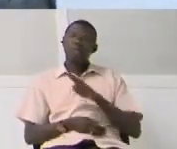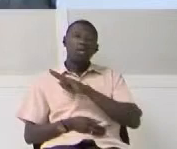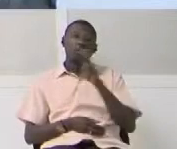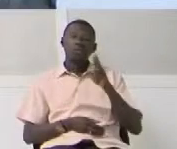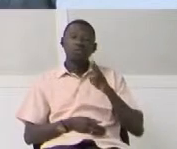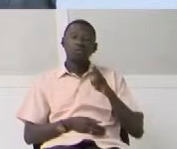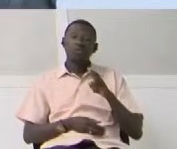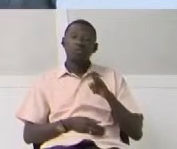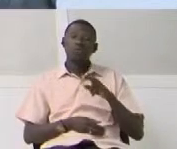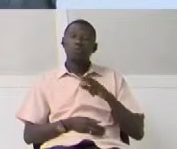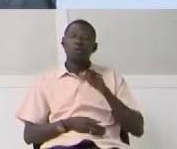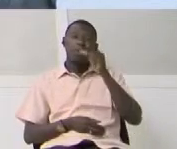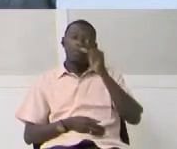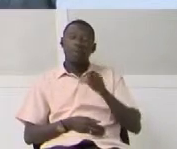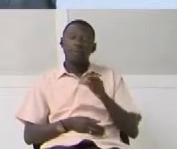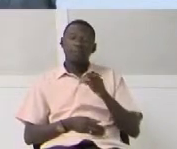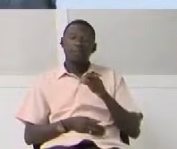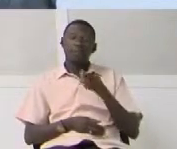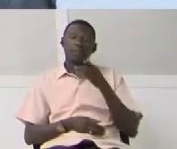is no engineer that